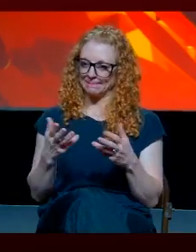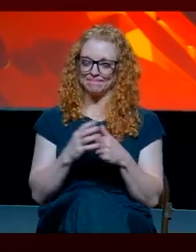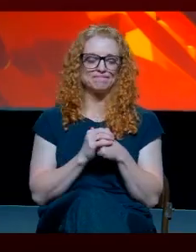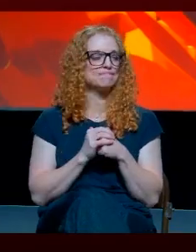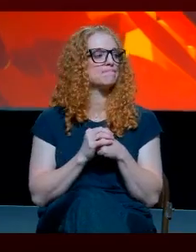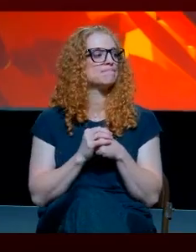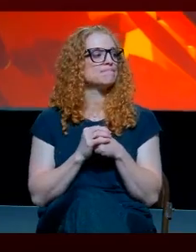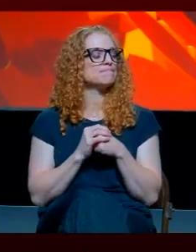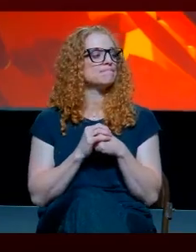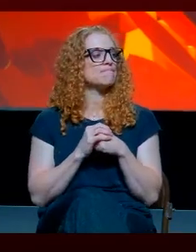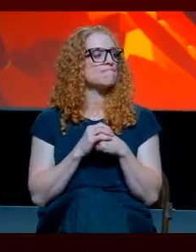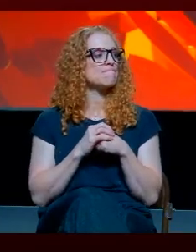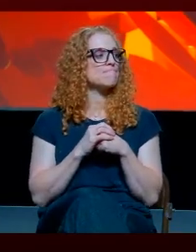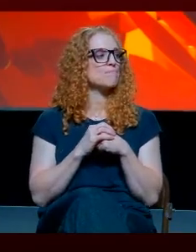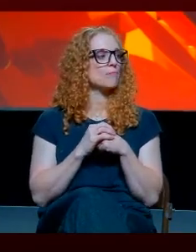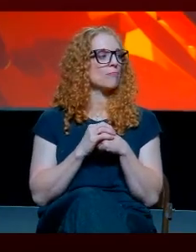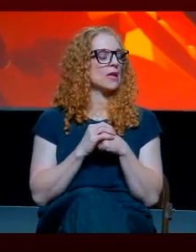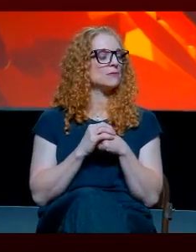So